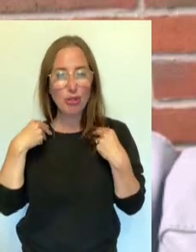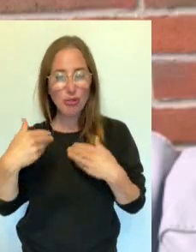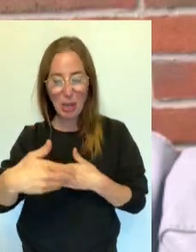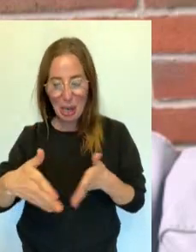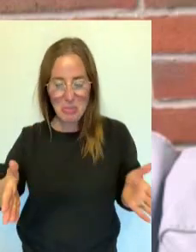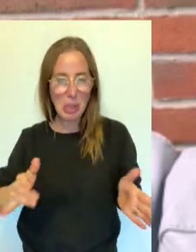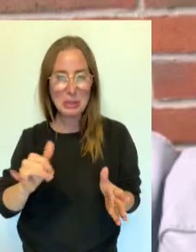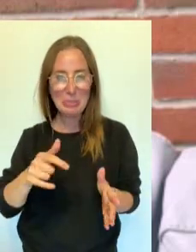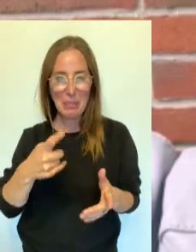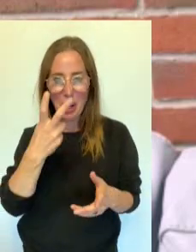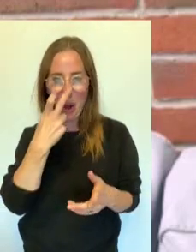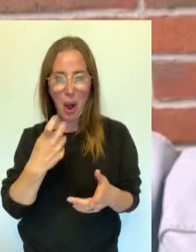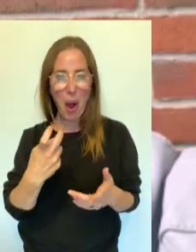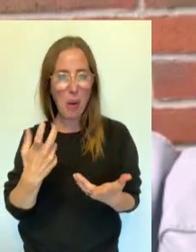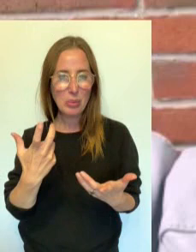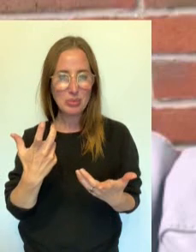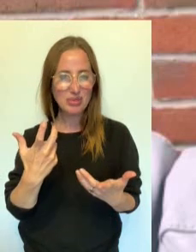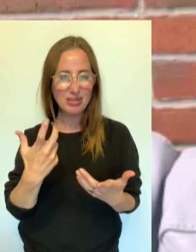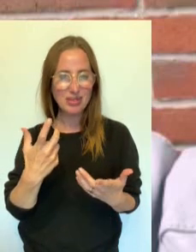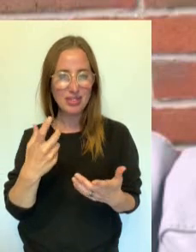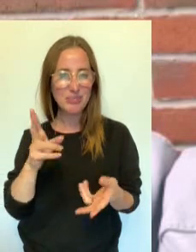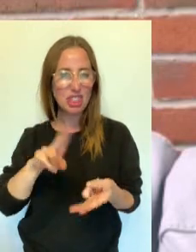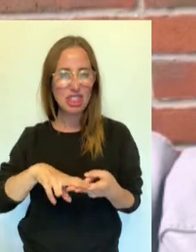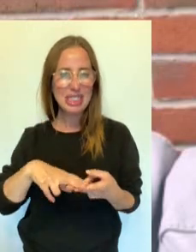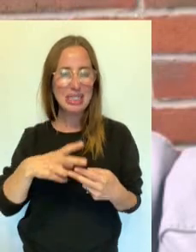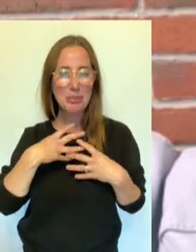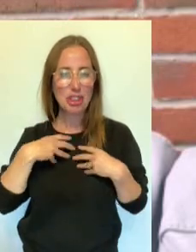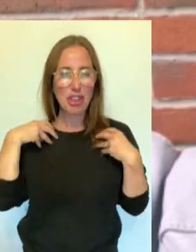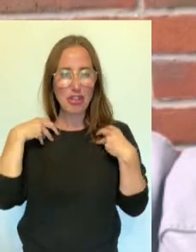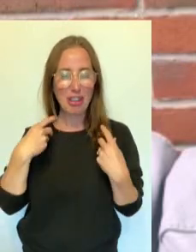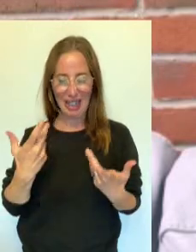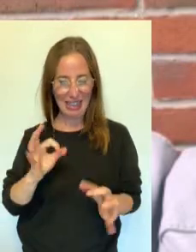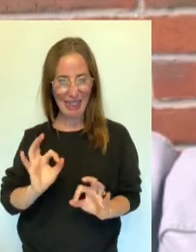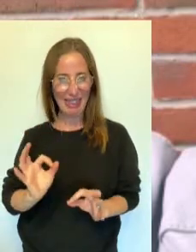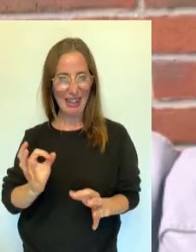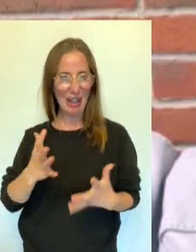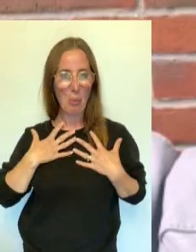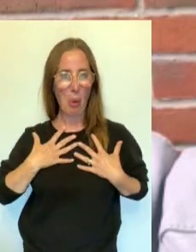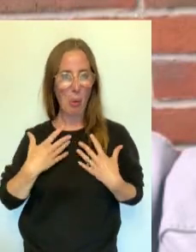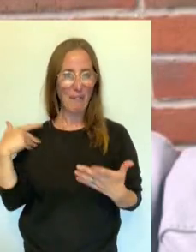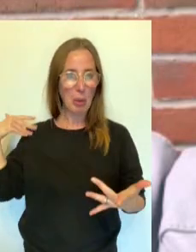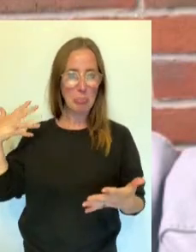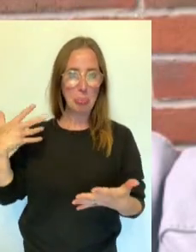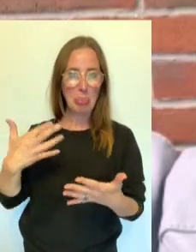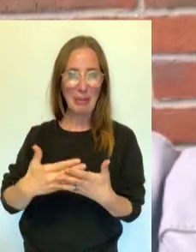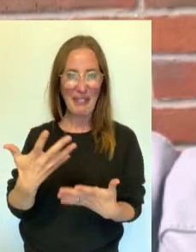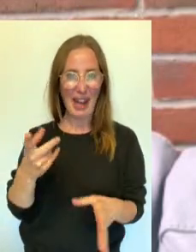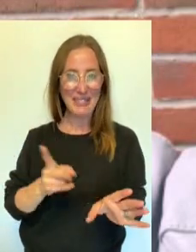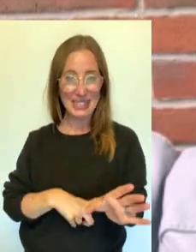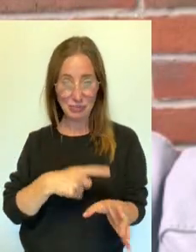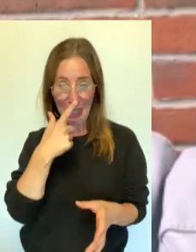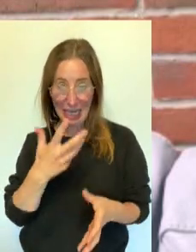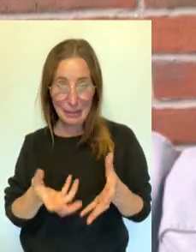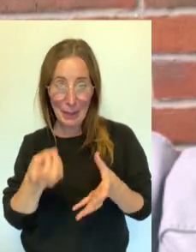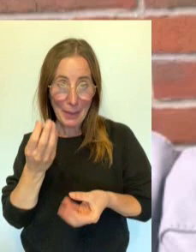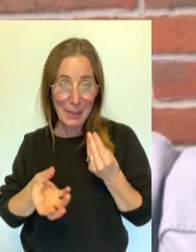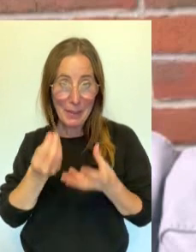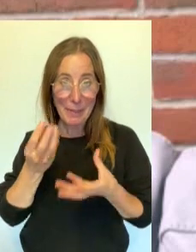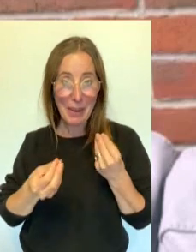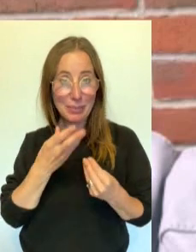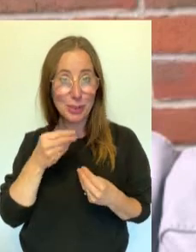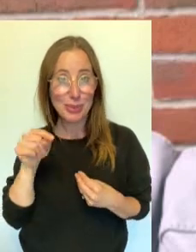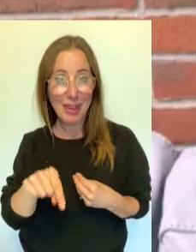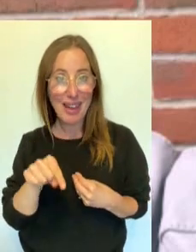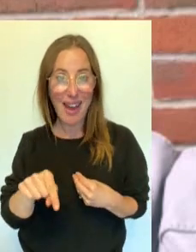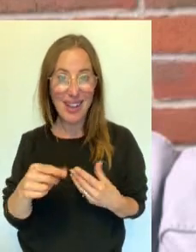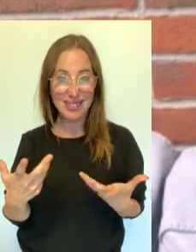for ages. I know I had a whole ton of, like, cheap jewellery that I literally haven't worn for, like, 5 years. And actually, it's